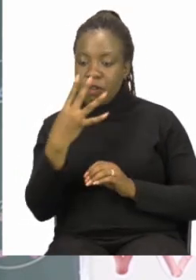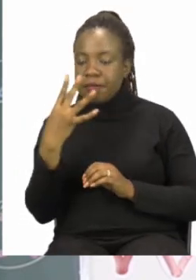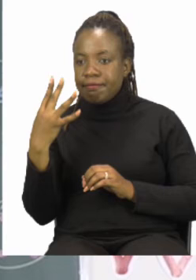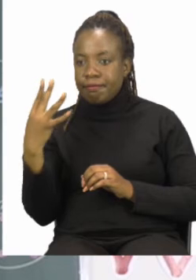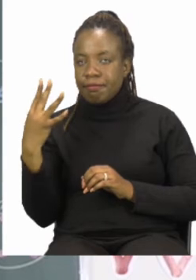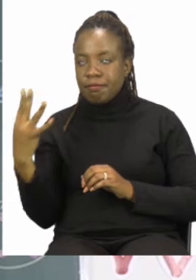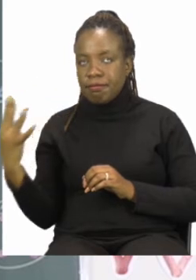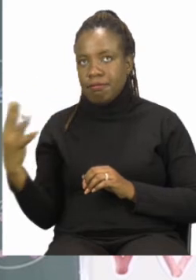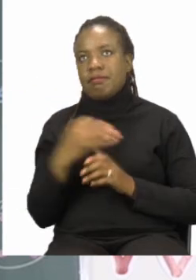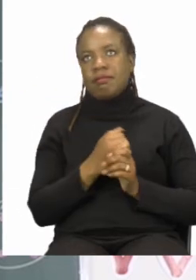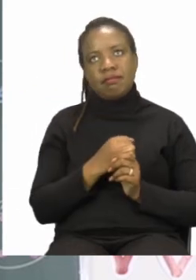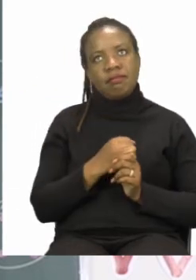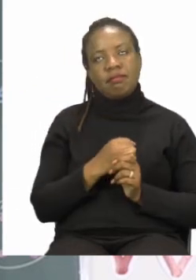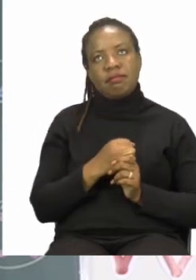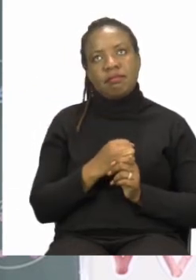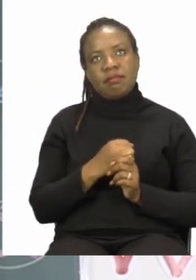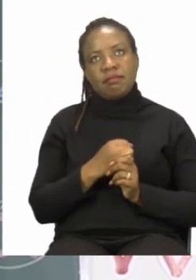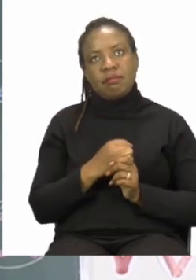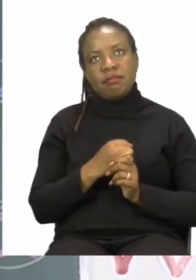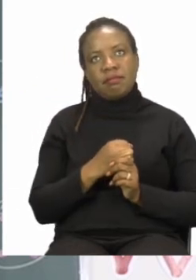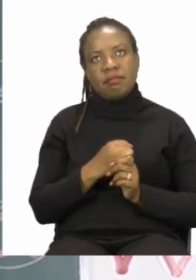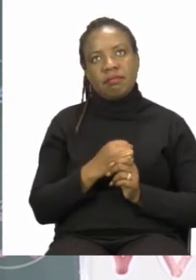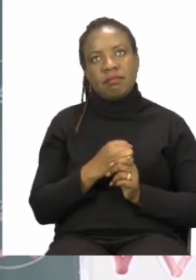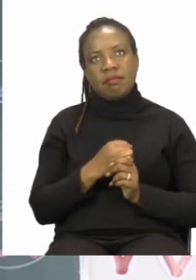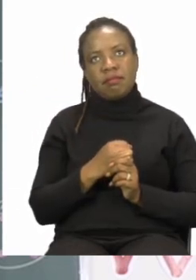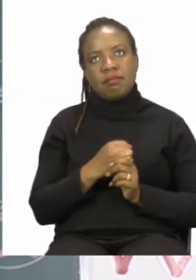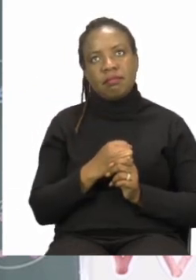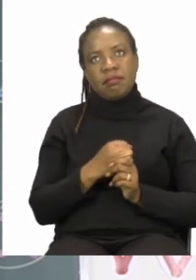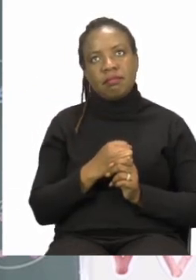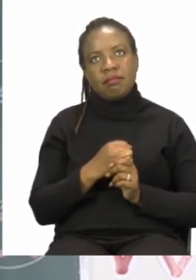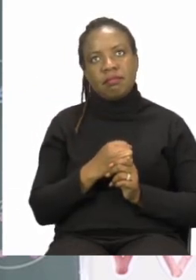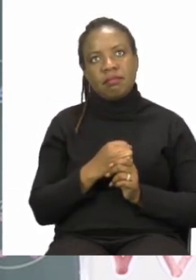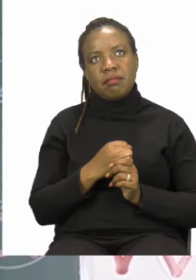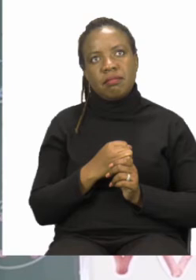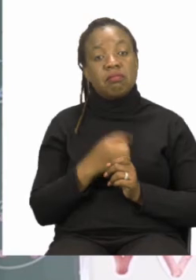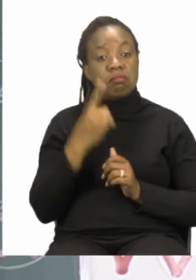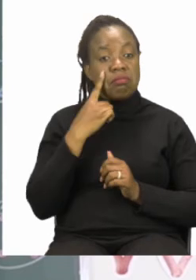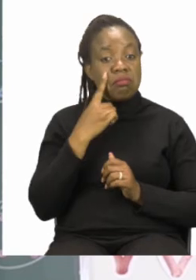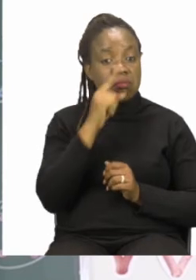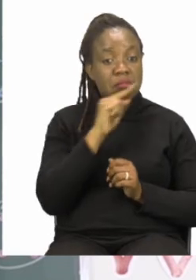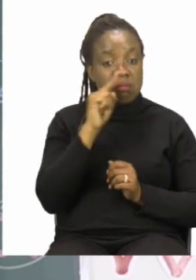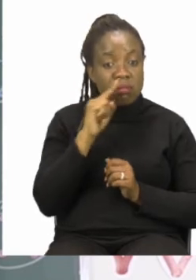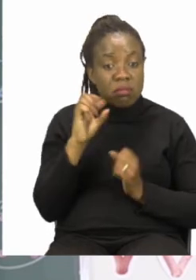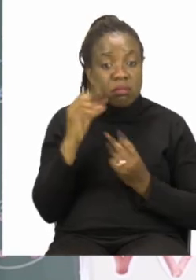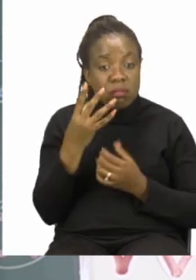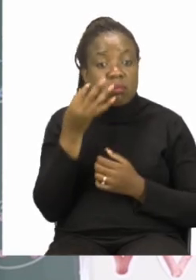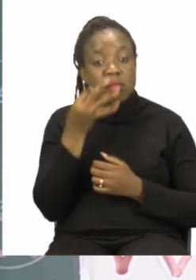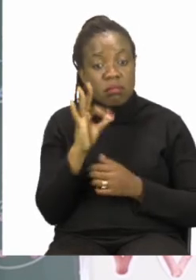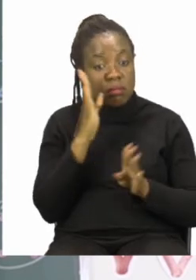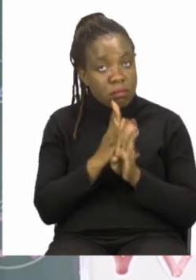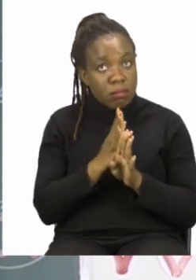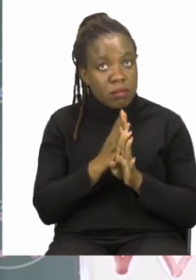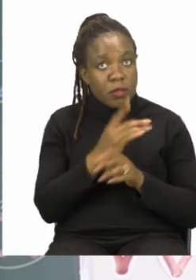them. And then the number of sets are supposed to be 9. So first, let's check our sets. Do we have